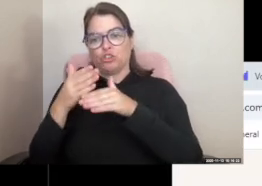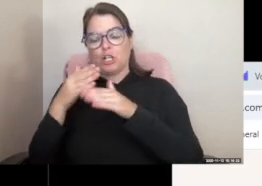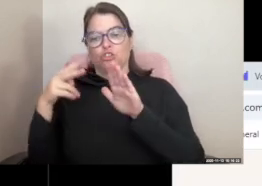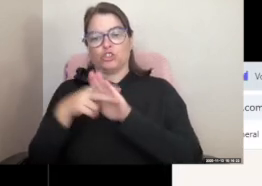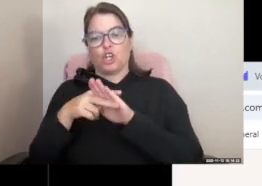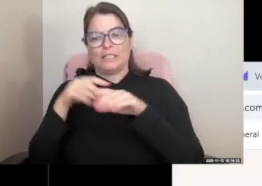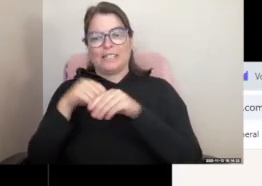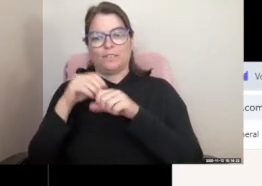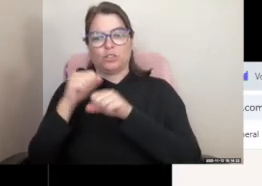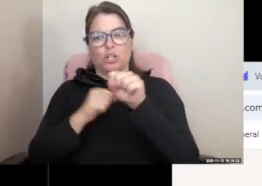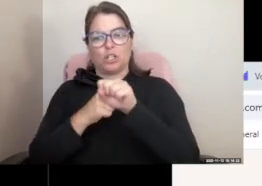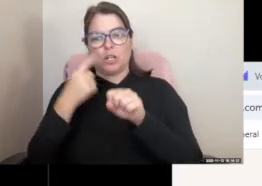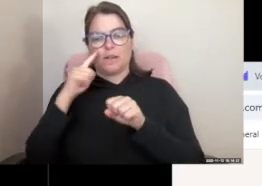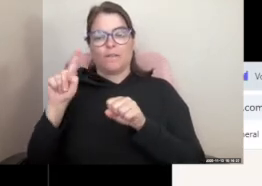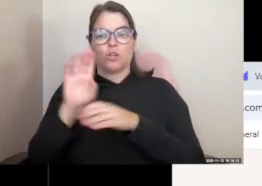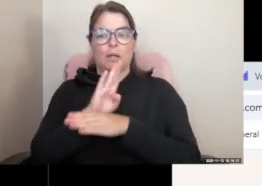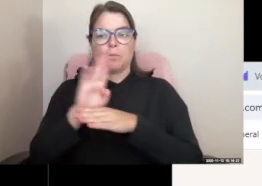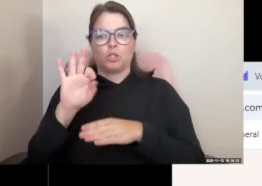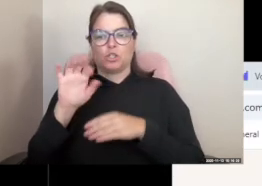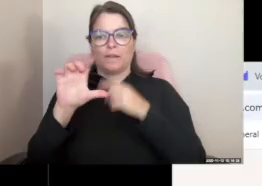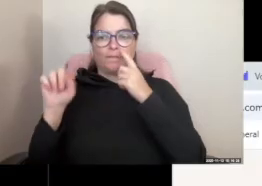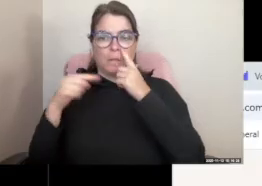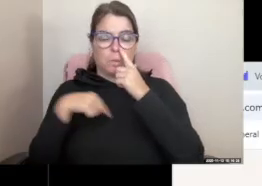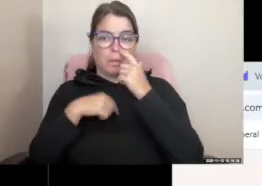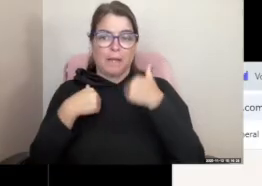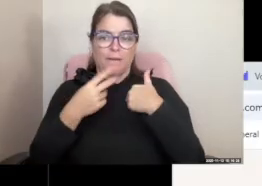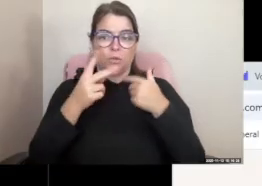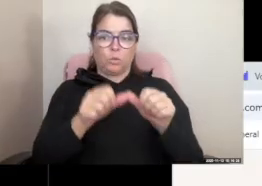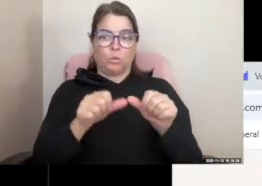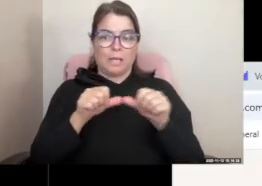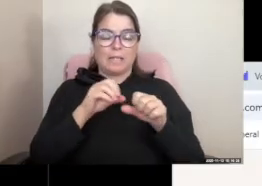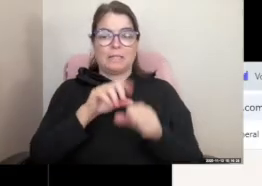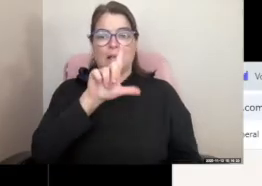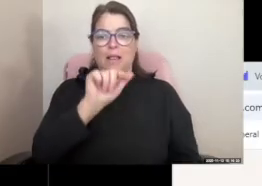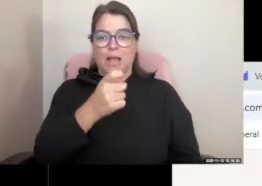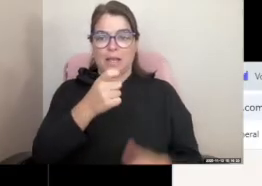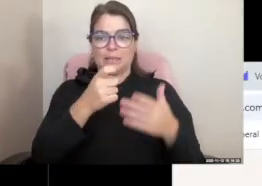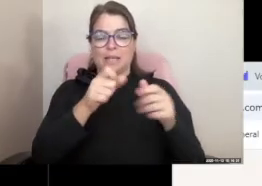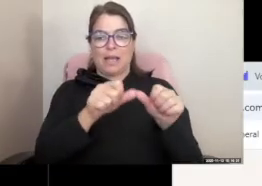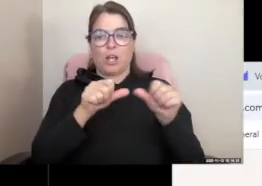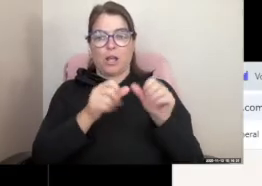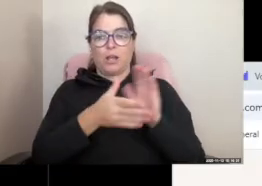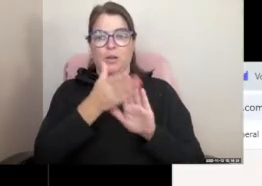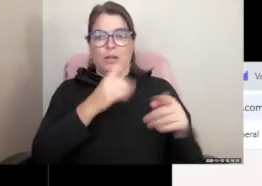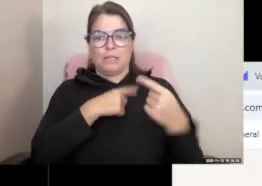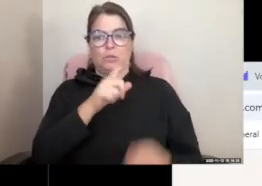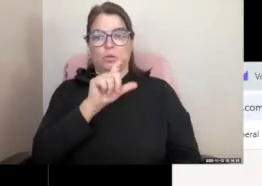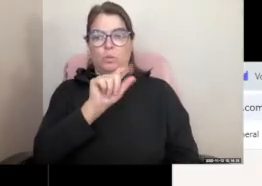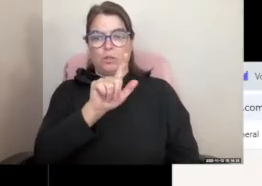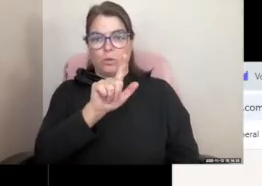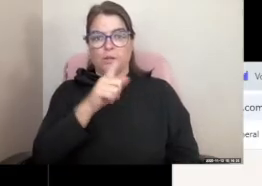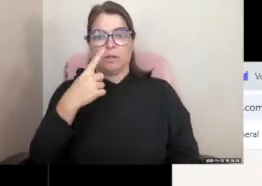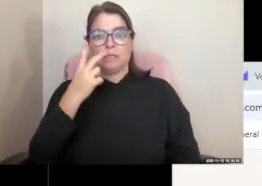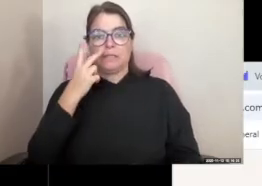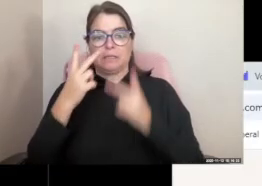ahead. Okay, I'll be fast. Really appreciate the funding and leadership shown by CARB. I'm Margaret.